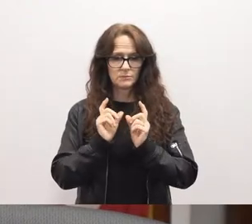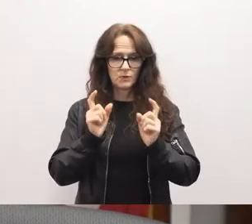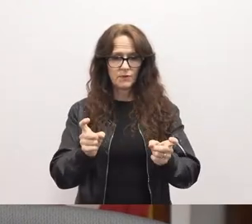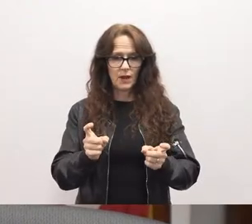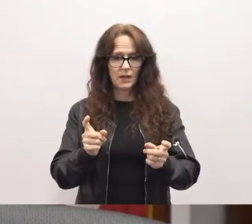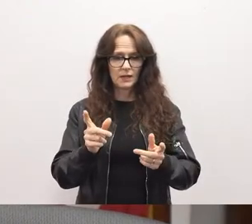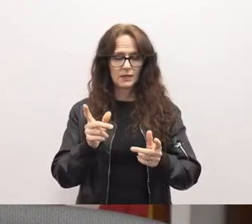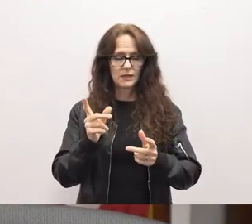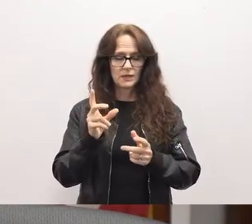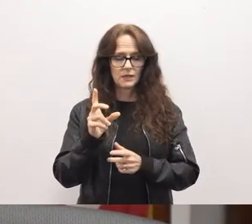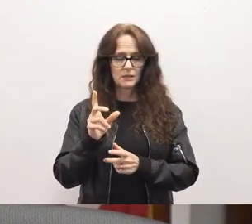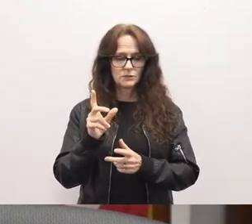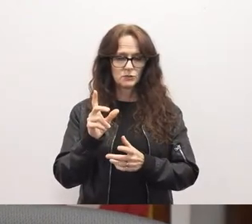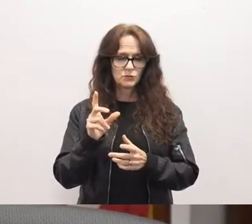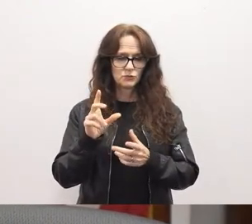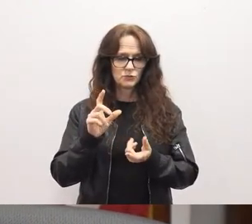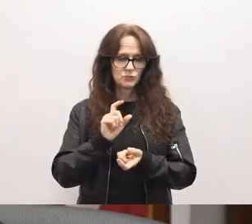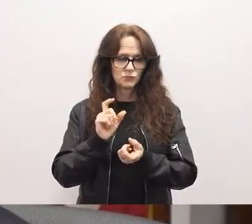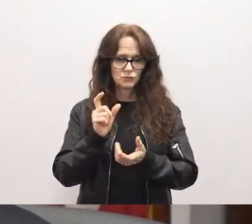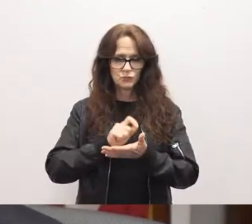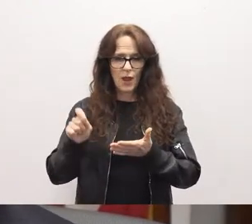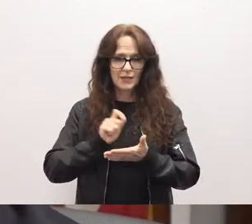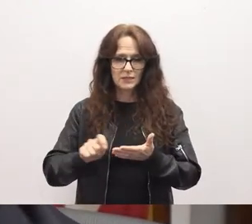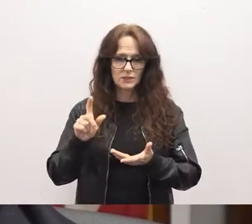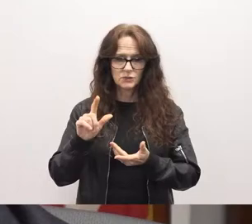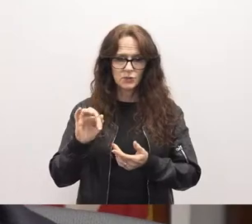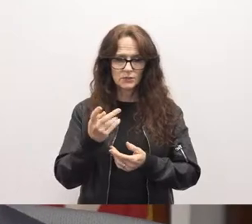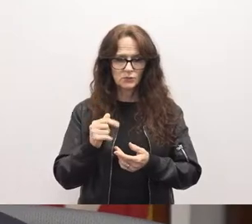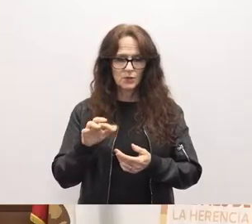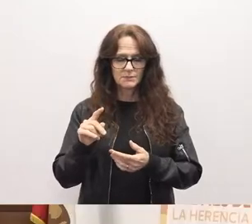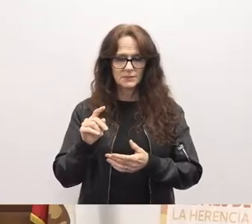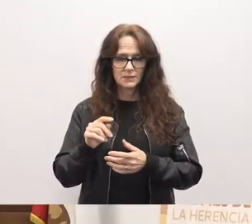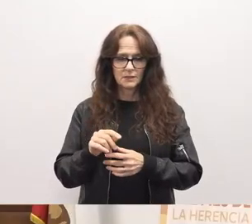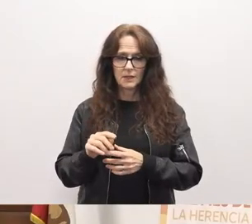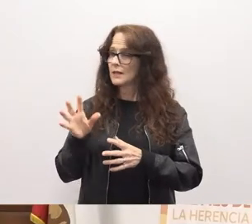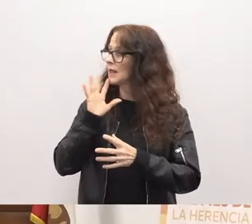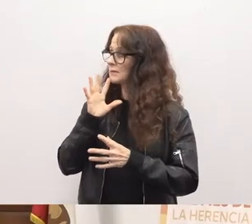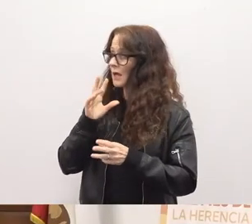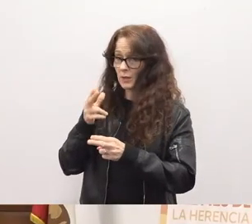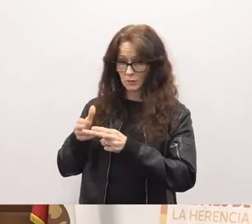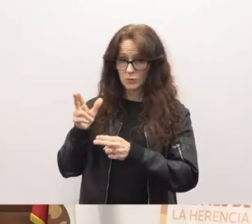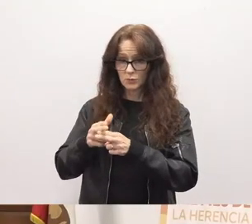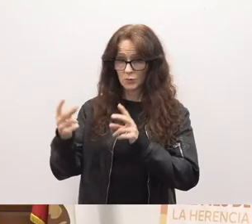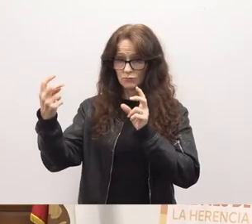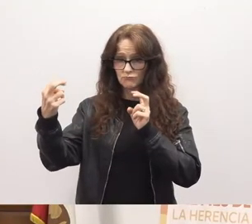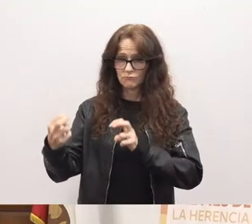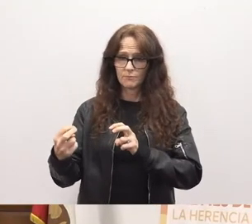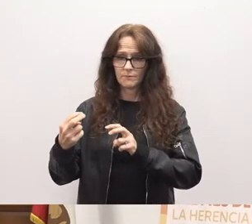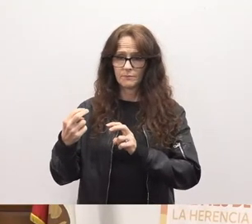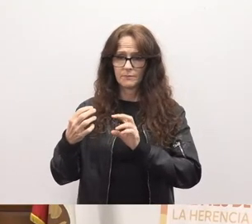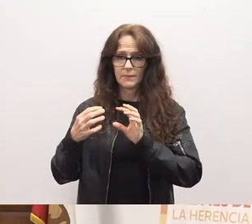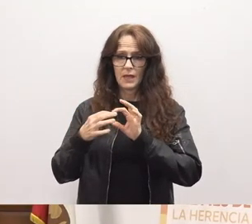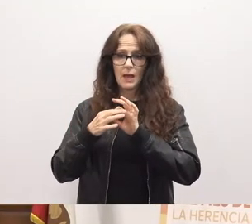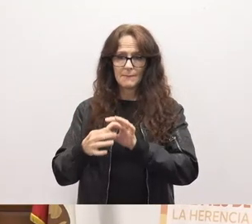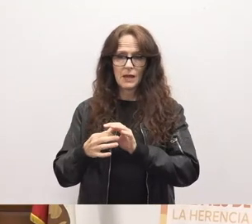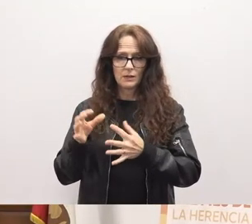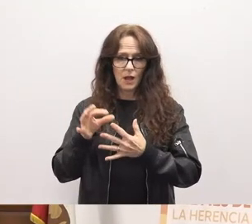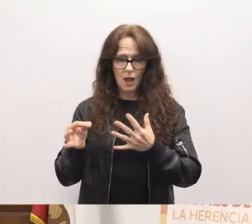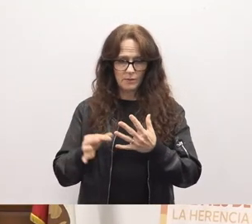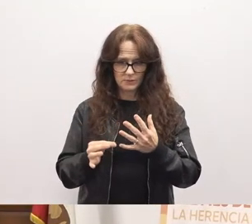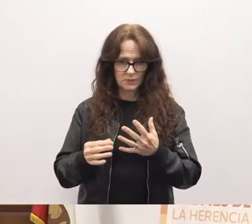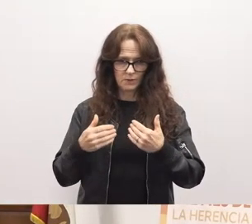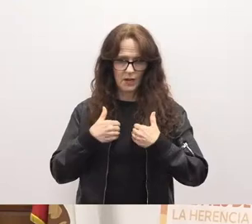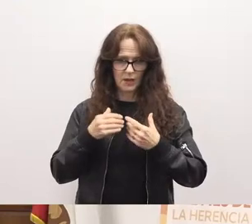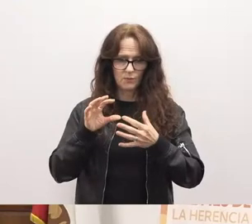for comments that are not made in English. Yeah, let's talk soon and about options we might